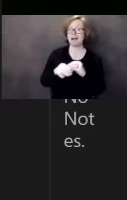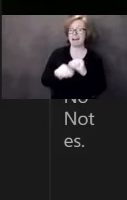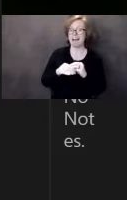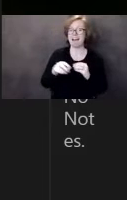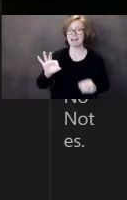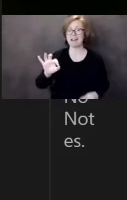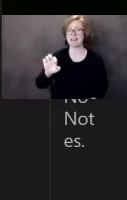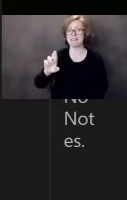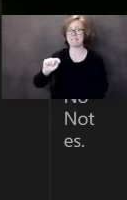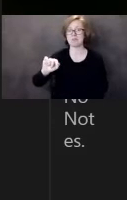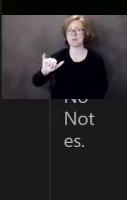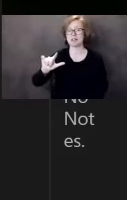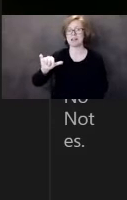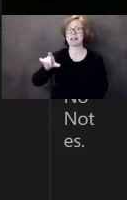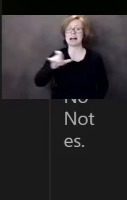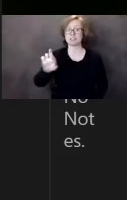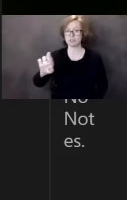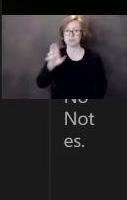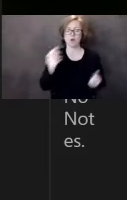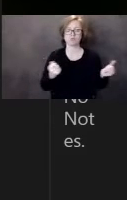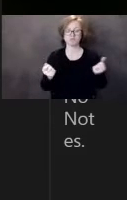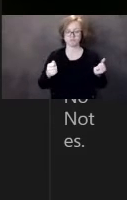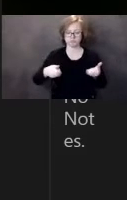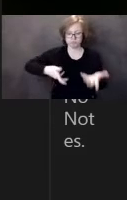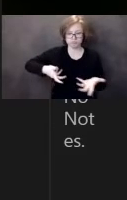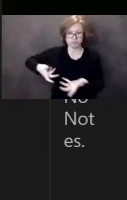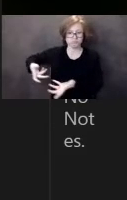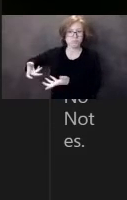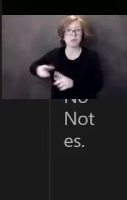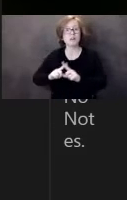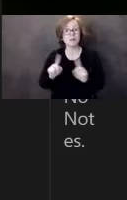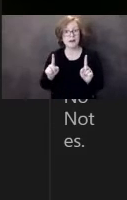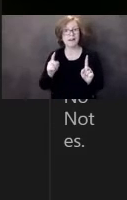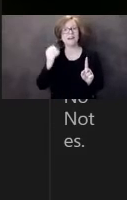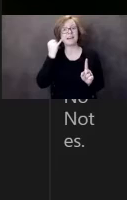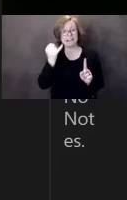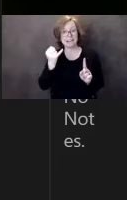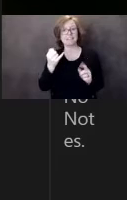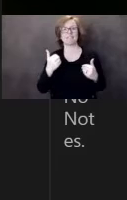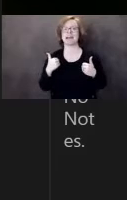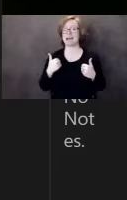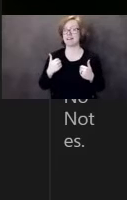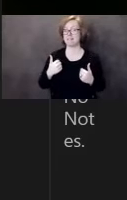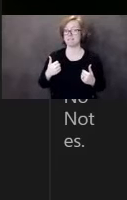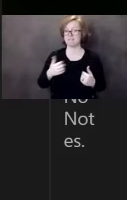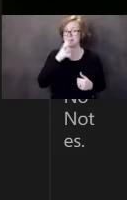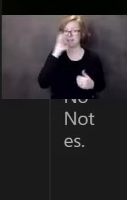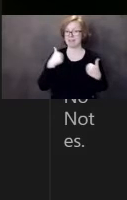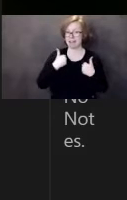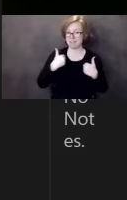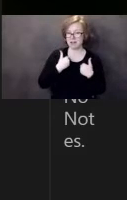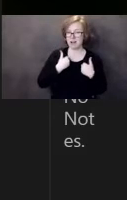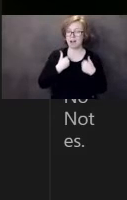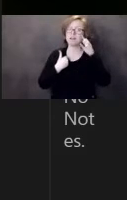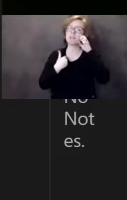that into a large buggy and put it on. But for you, if you have livestock, I want you to think, what are my on-farm